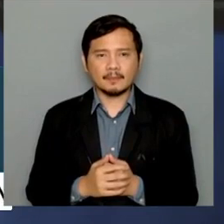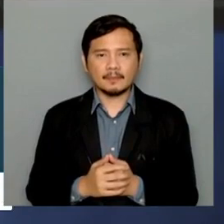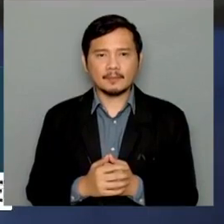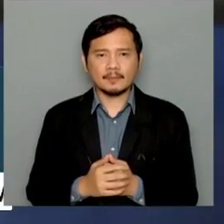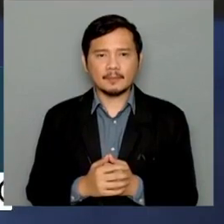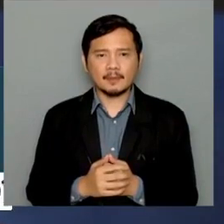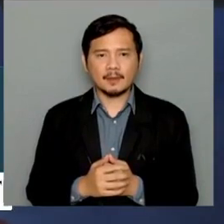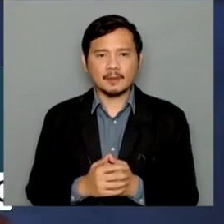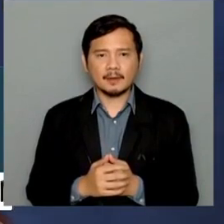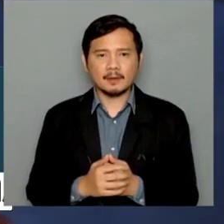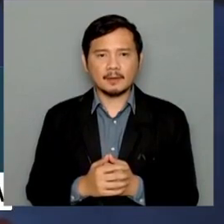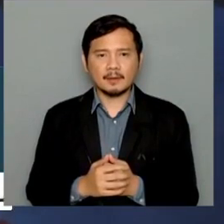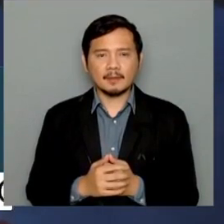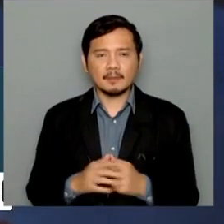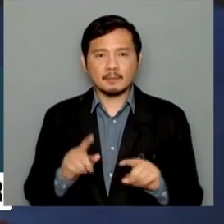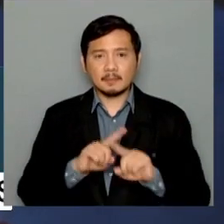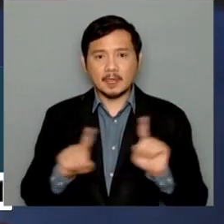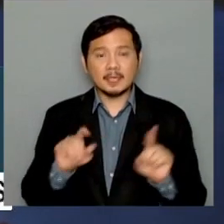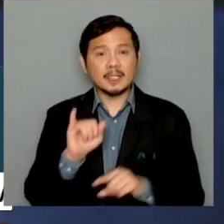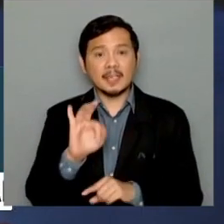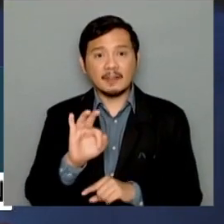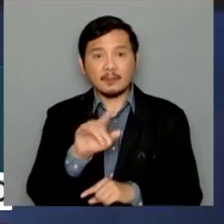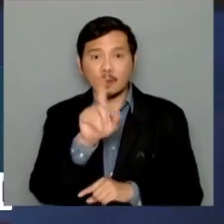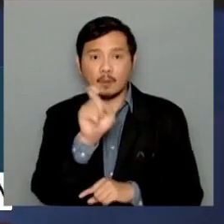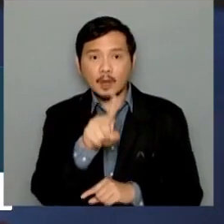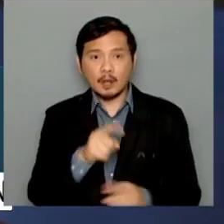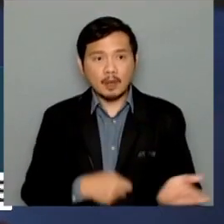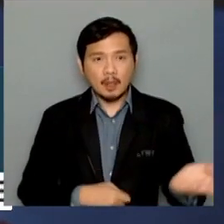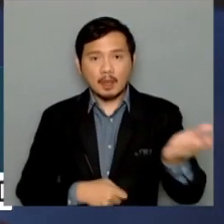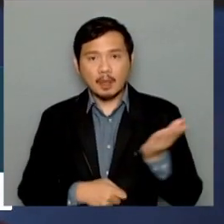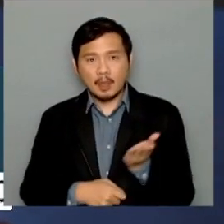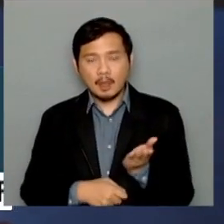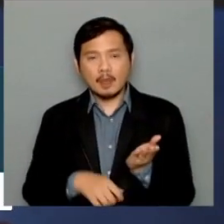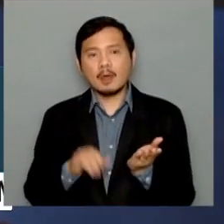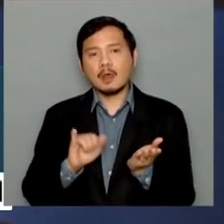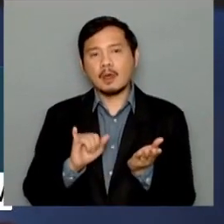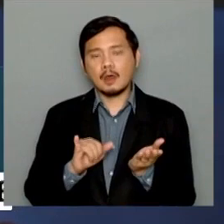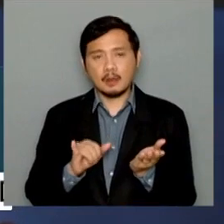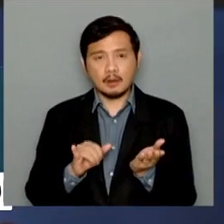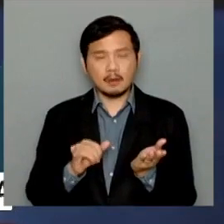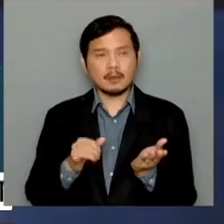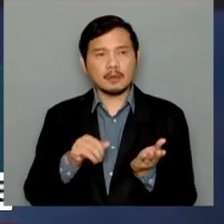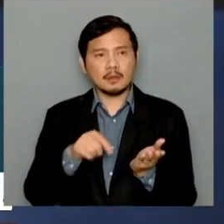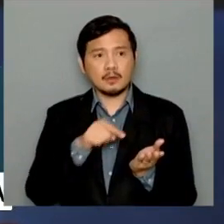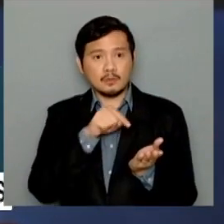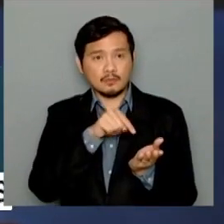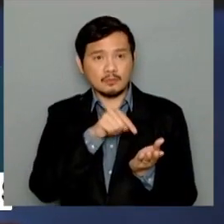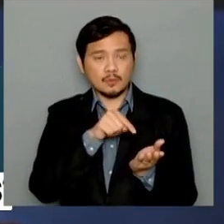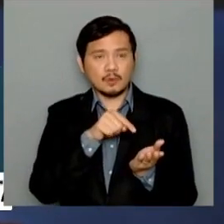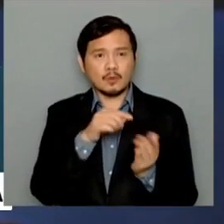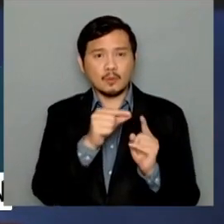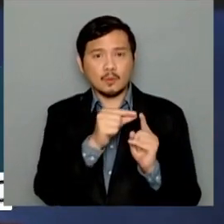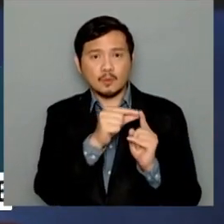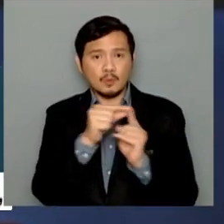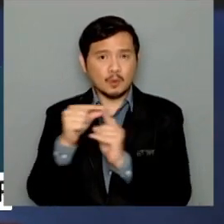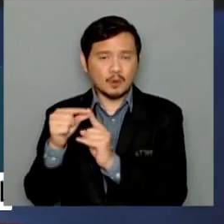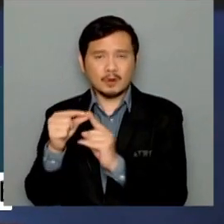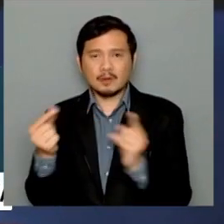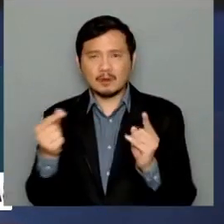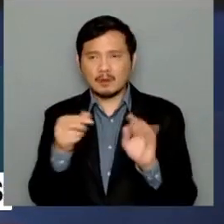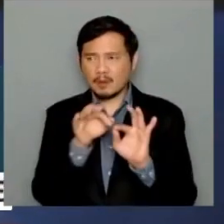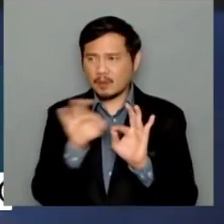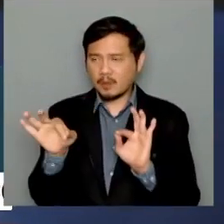question given to her is worded in a way that it does appear to